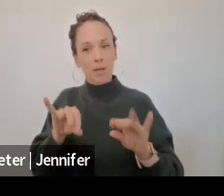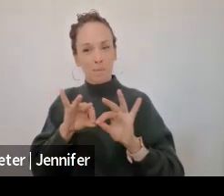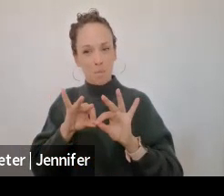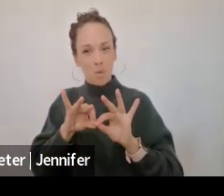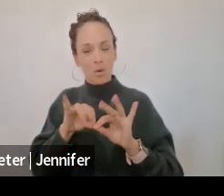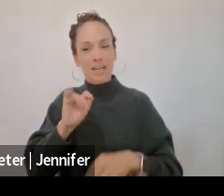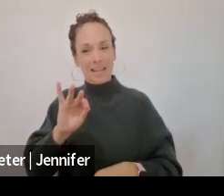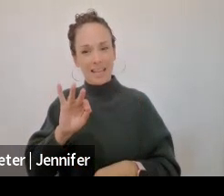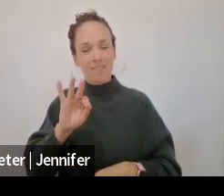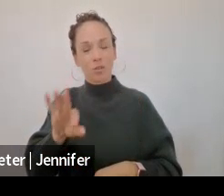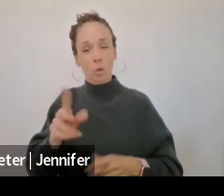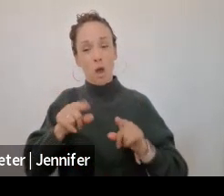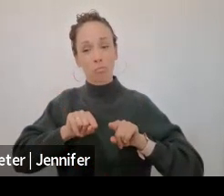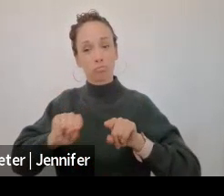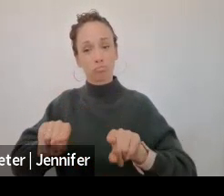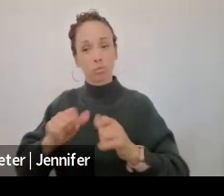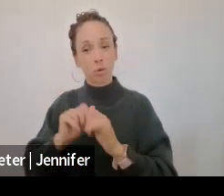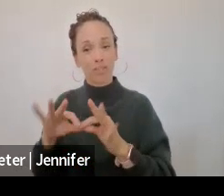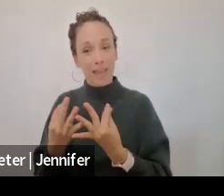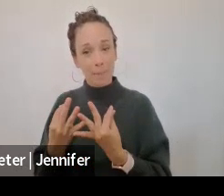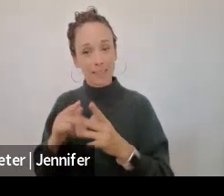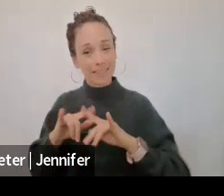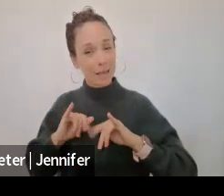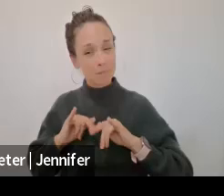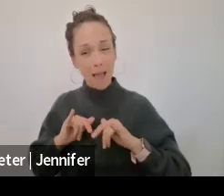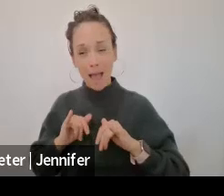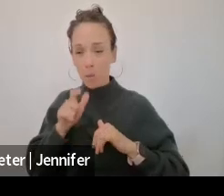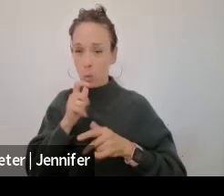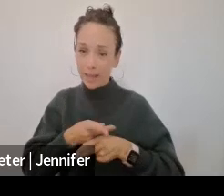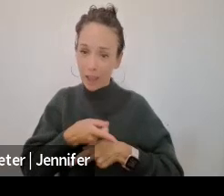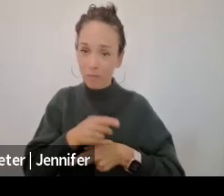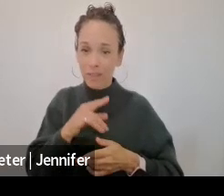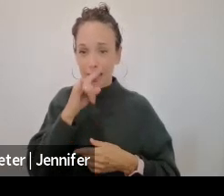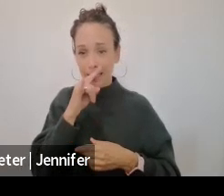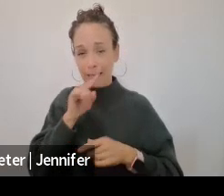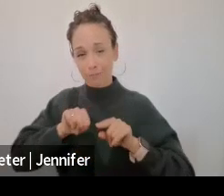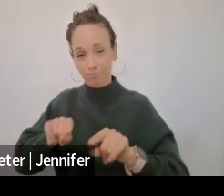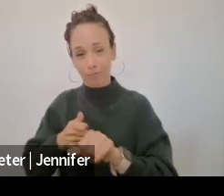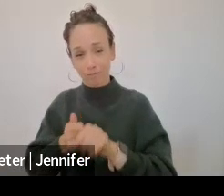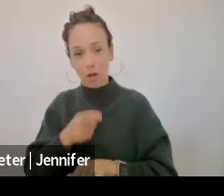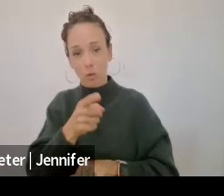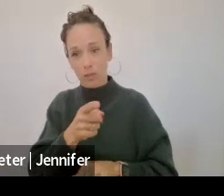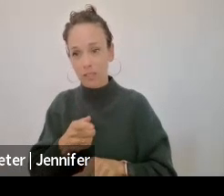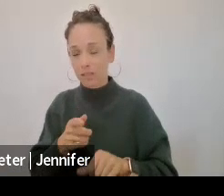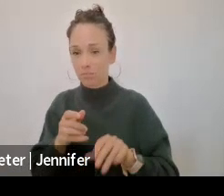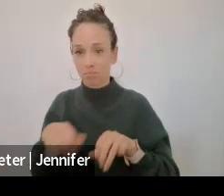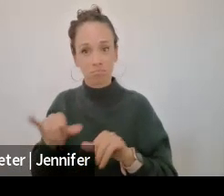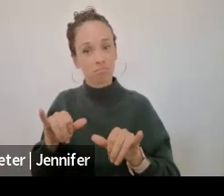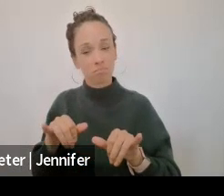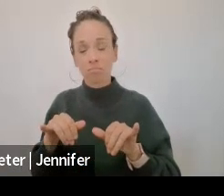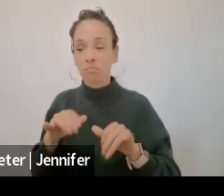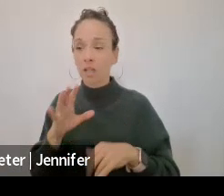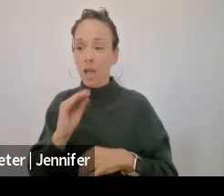in concert and cooperation with families and caregivers and the community, and especially focusing on